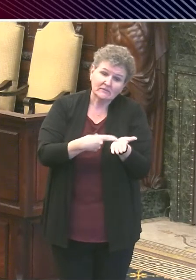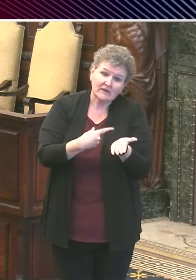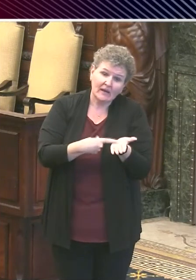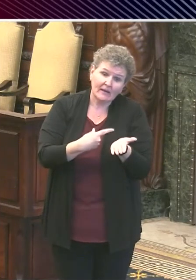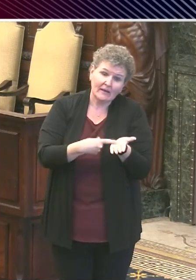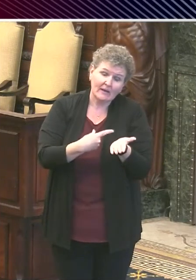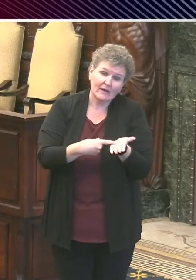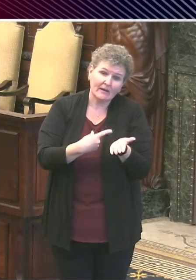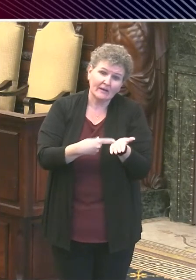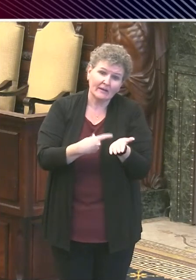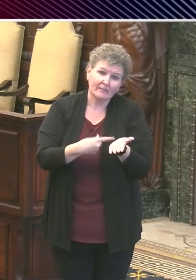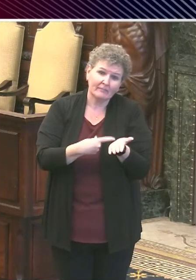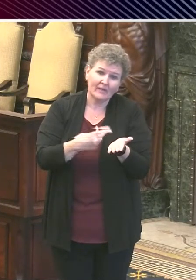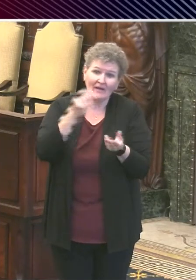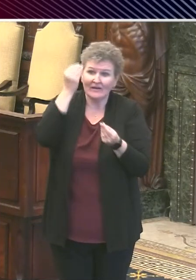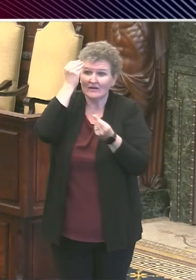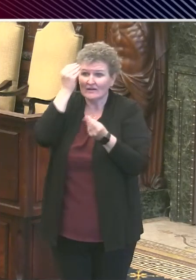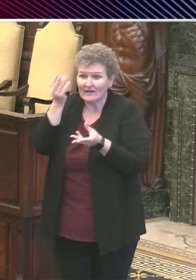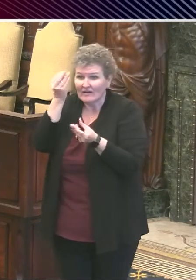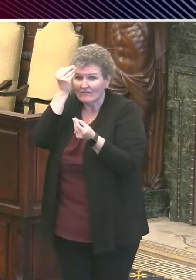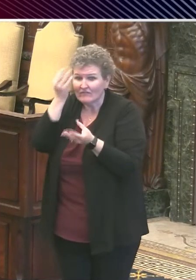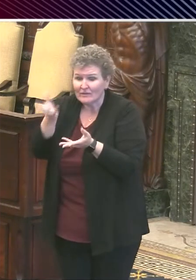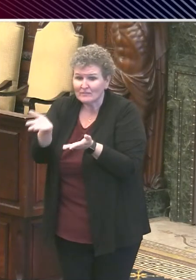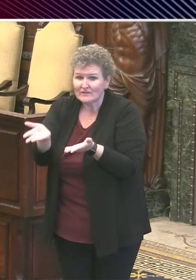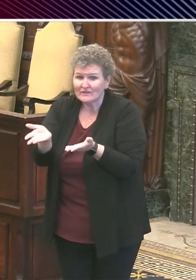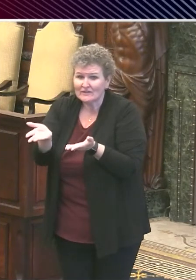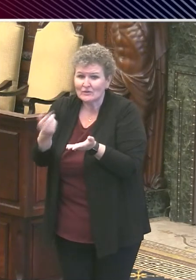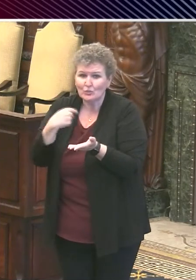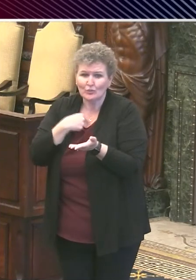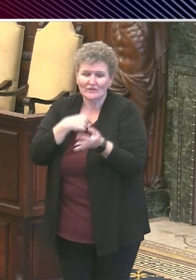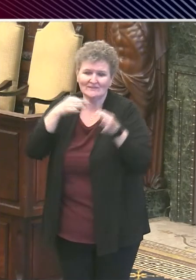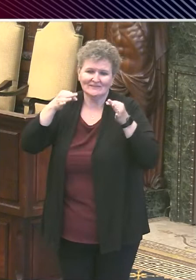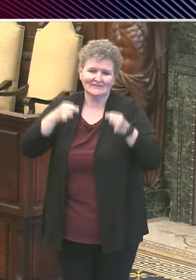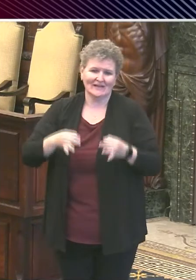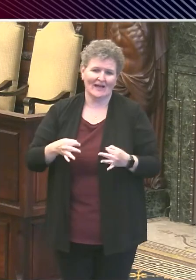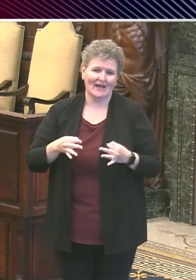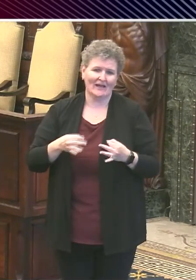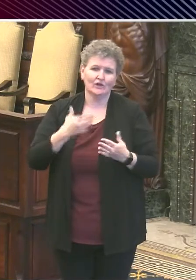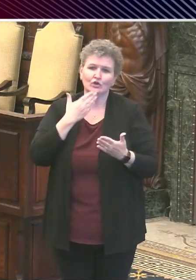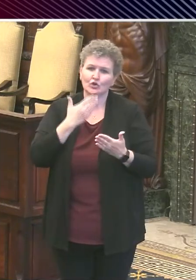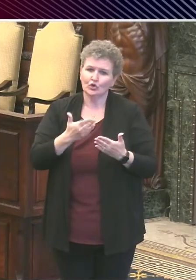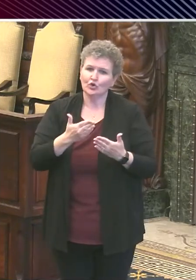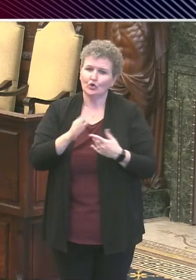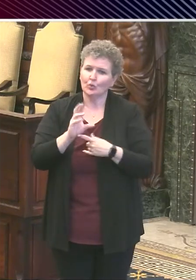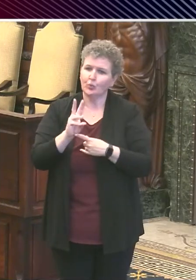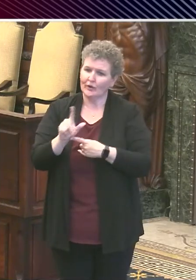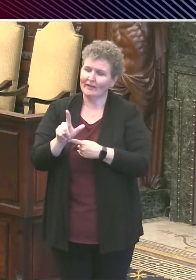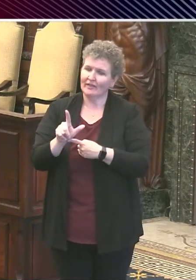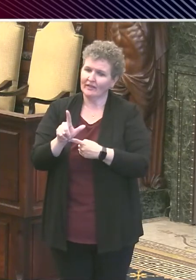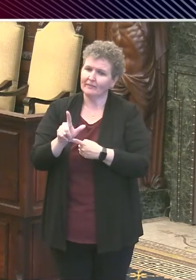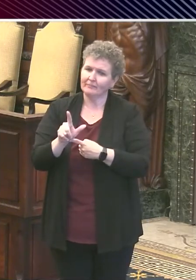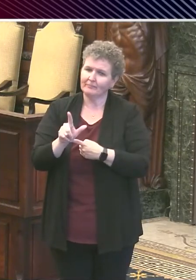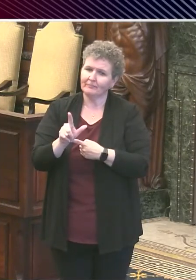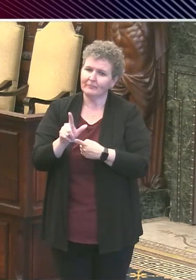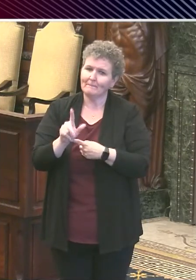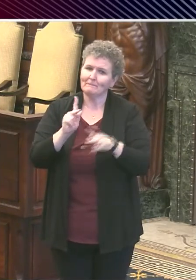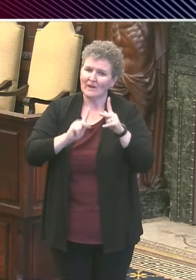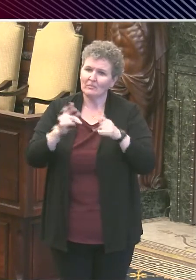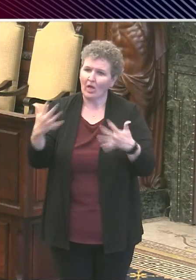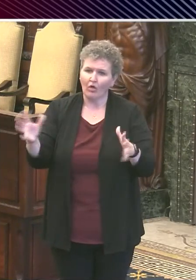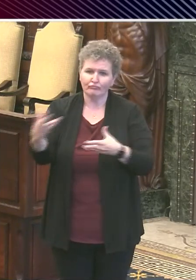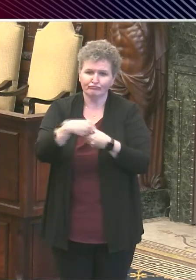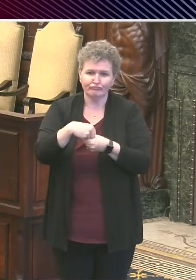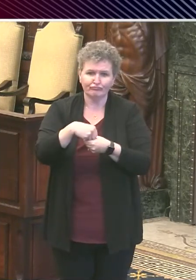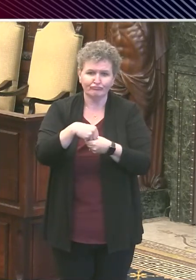on the CBNs as we've reviewed them. And it was decided that in a goodwill gesture to all those involved, we would eliminate